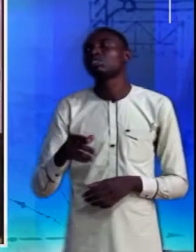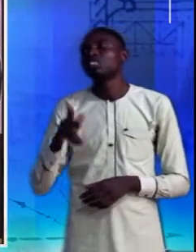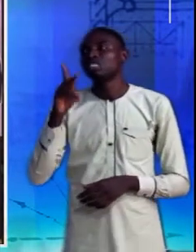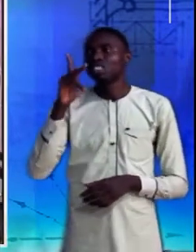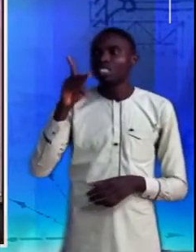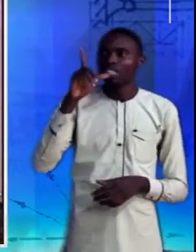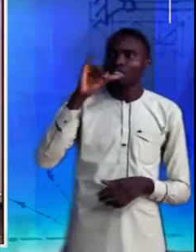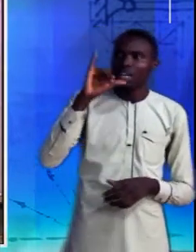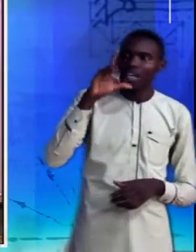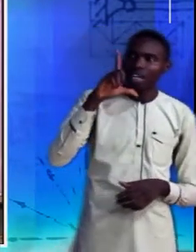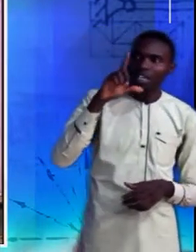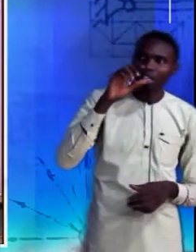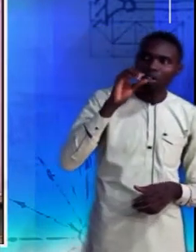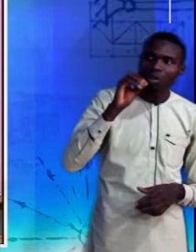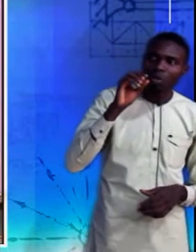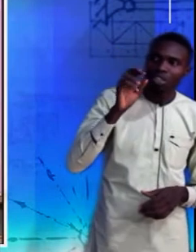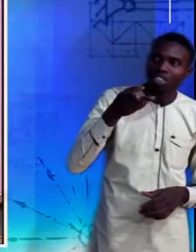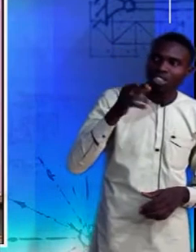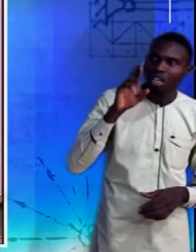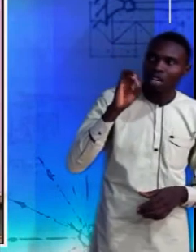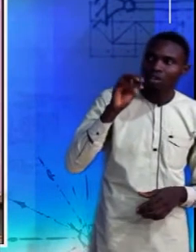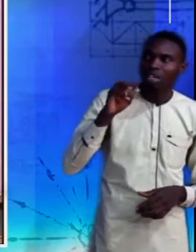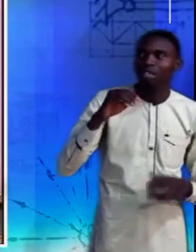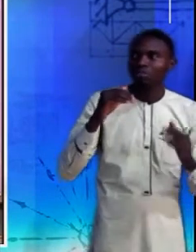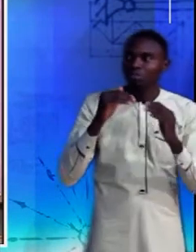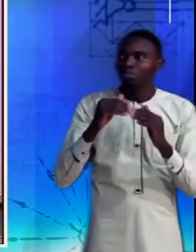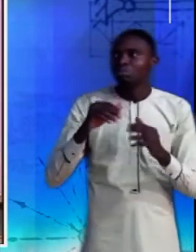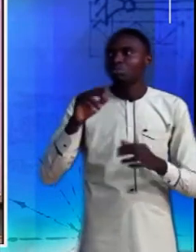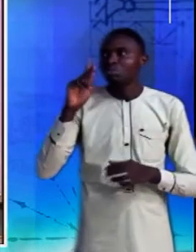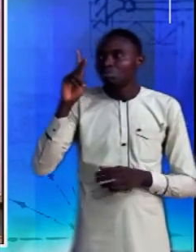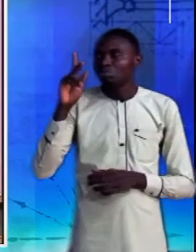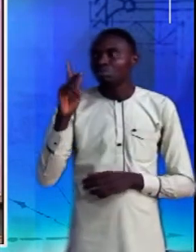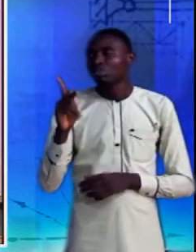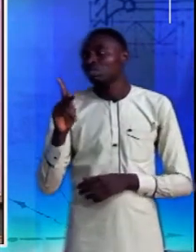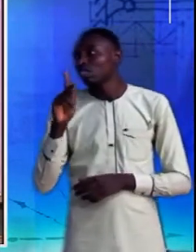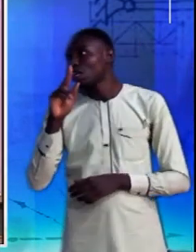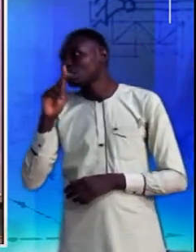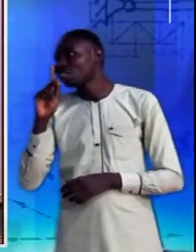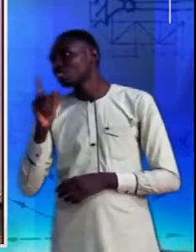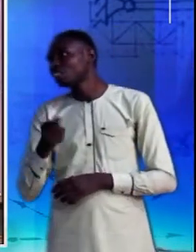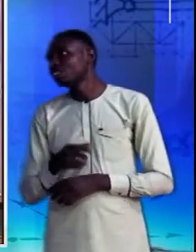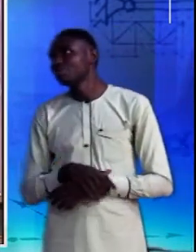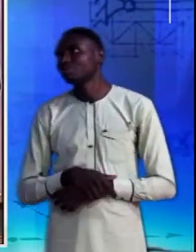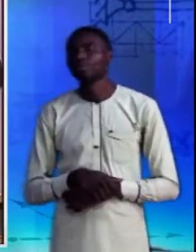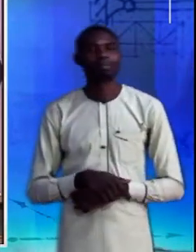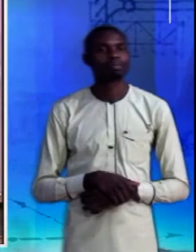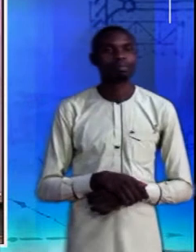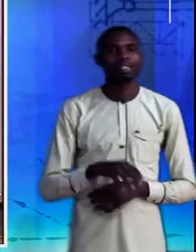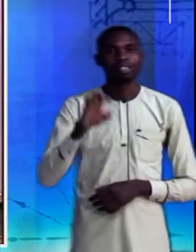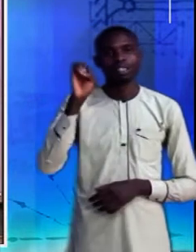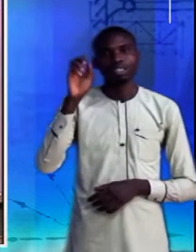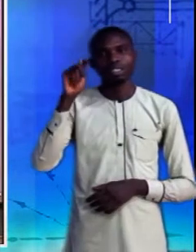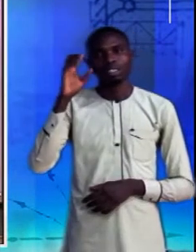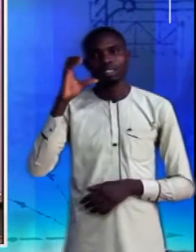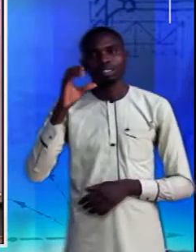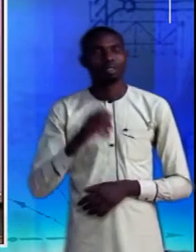classifications. The reason why we have so many classifications here is if we want to measure a moment in a